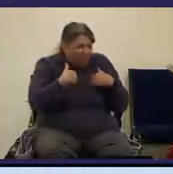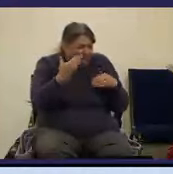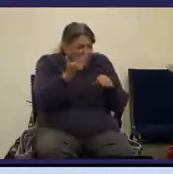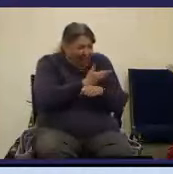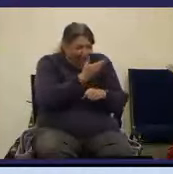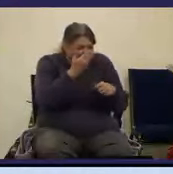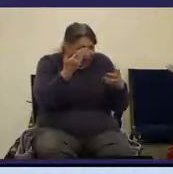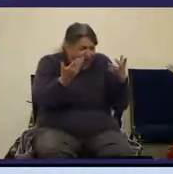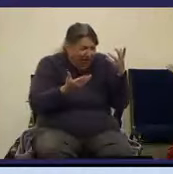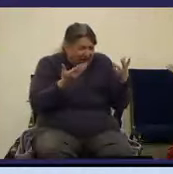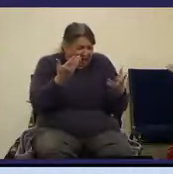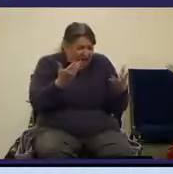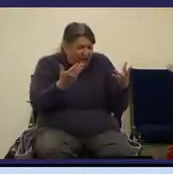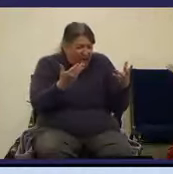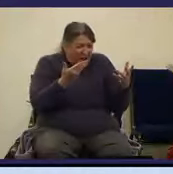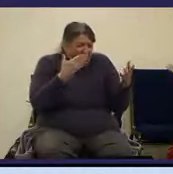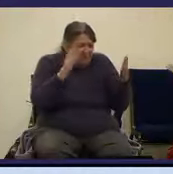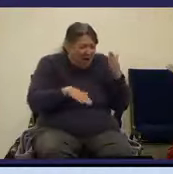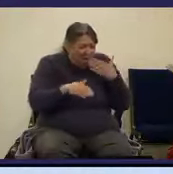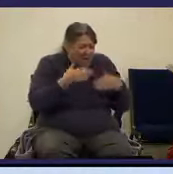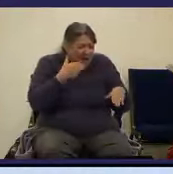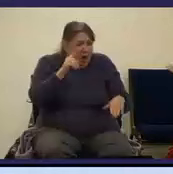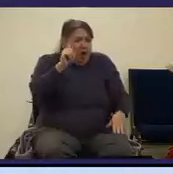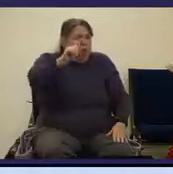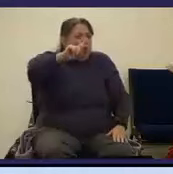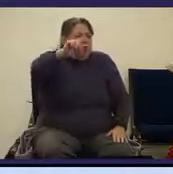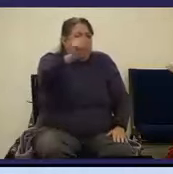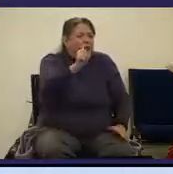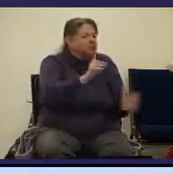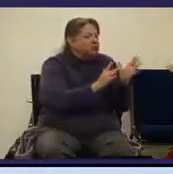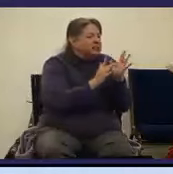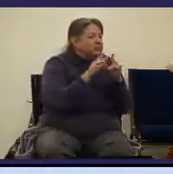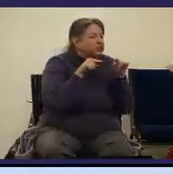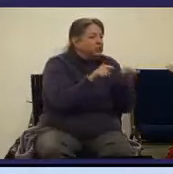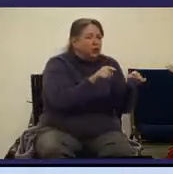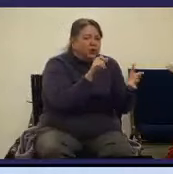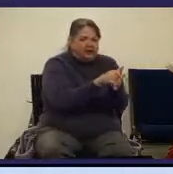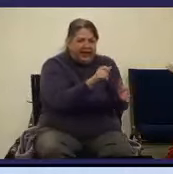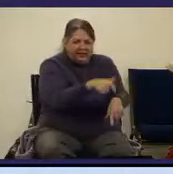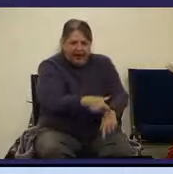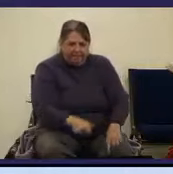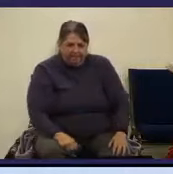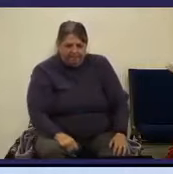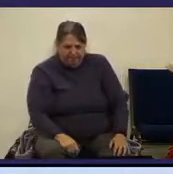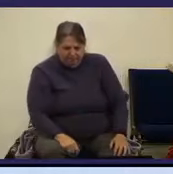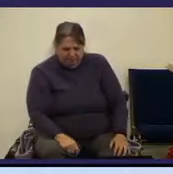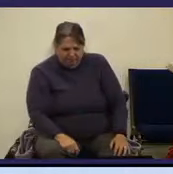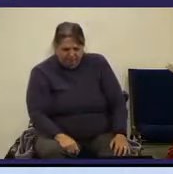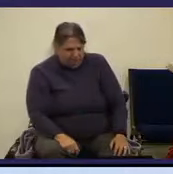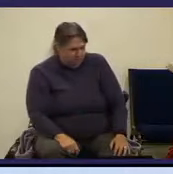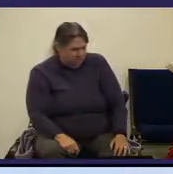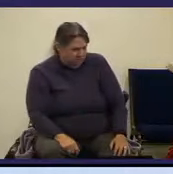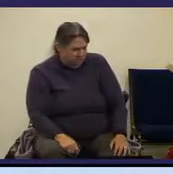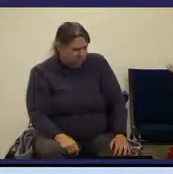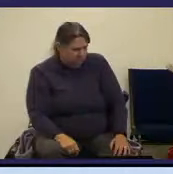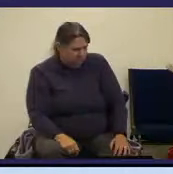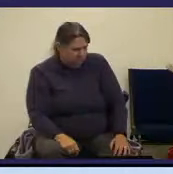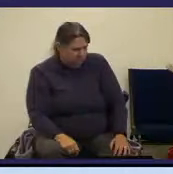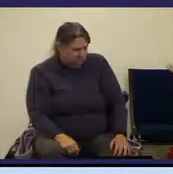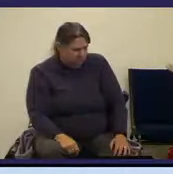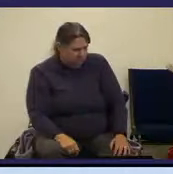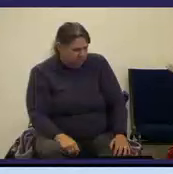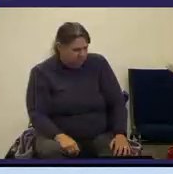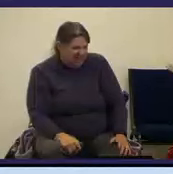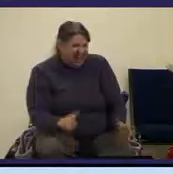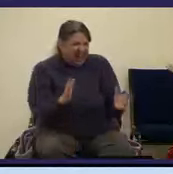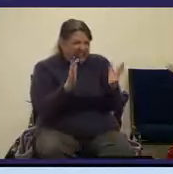or you're not well. Where is Jesus during that time? Jesus is not with us dependent